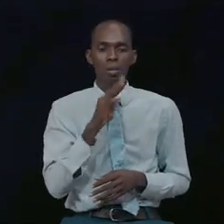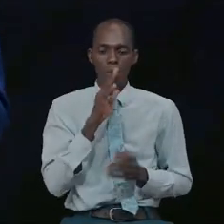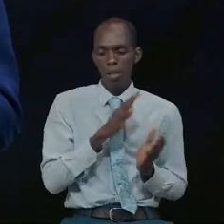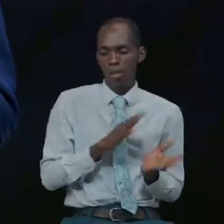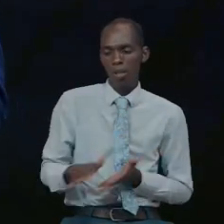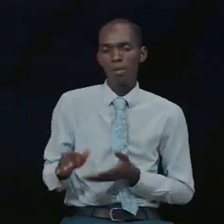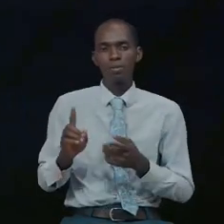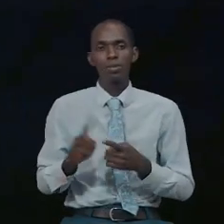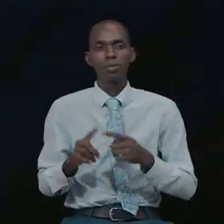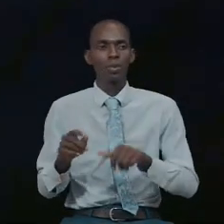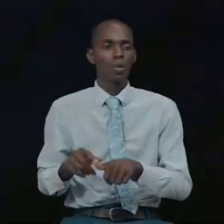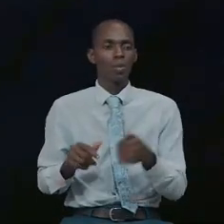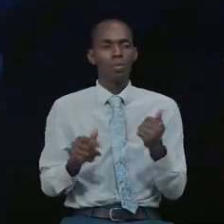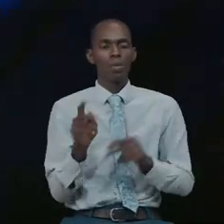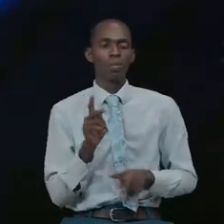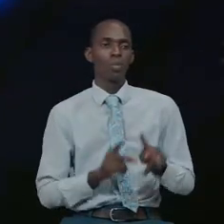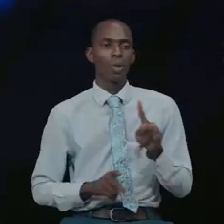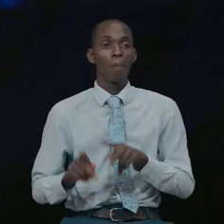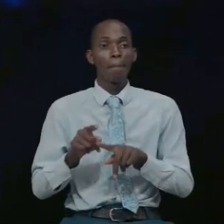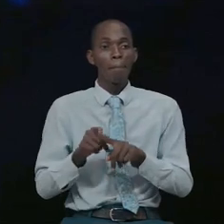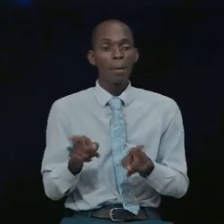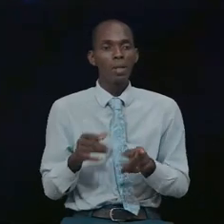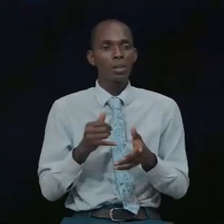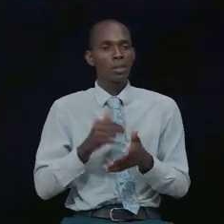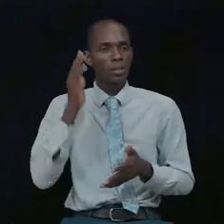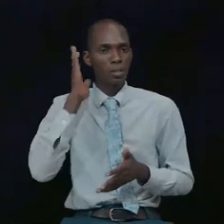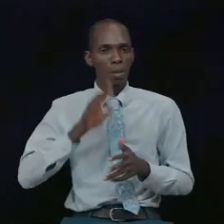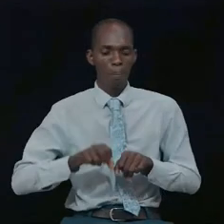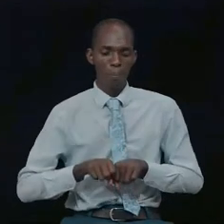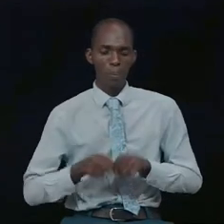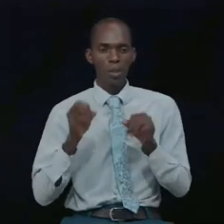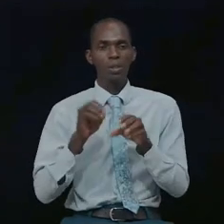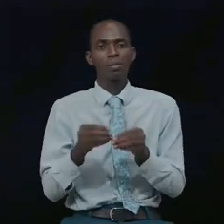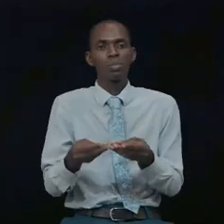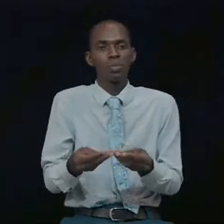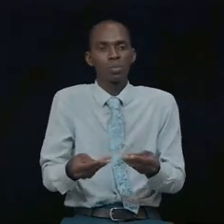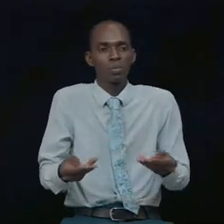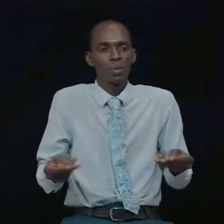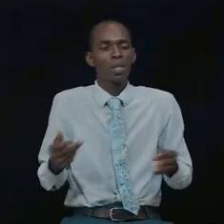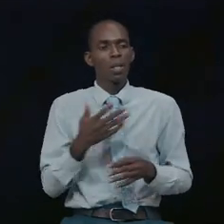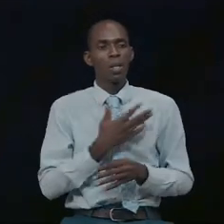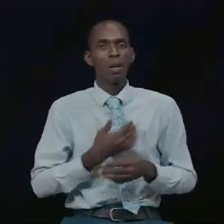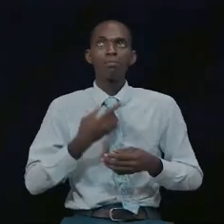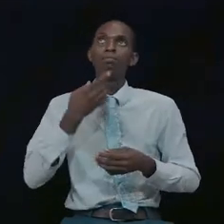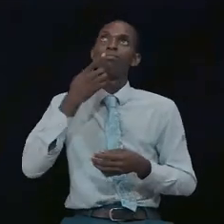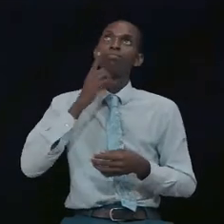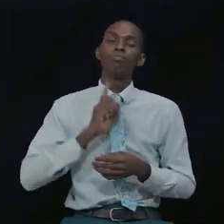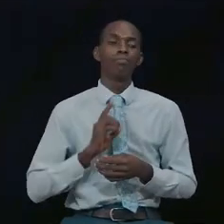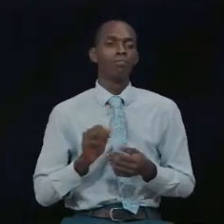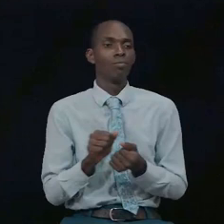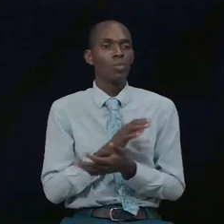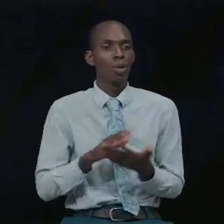left to other people, but it shall break in pieces and